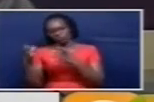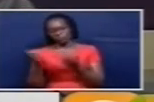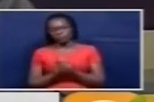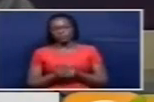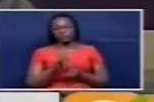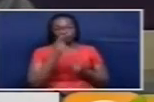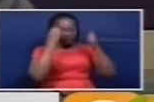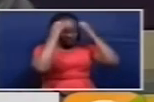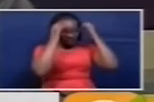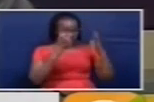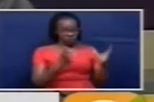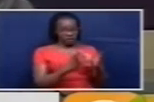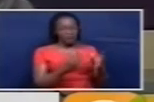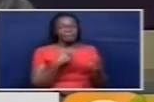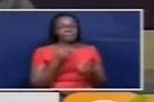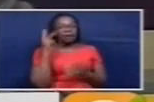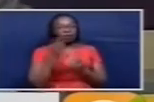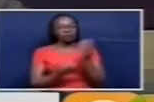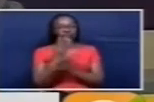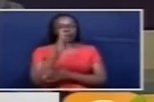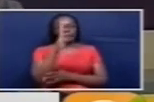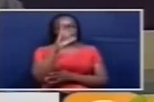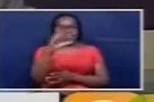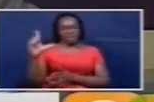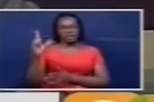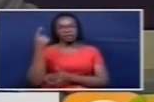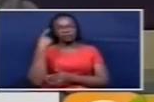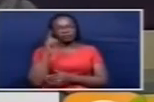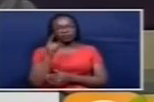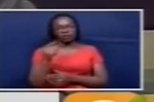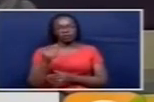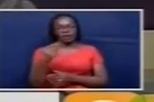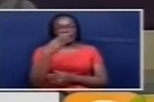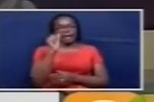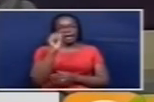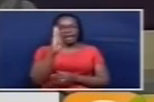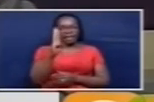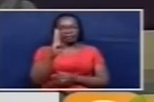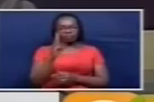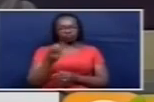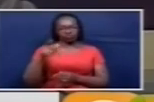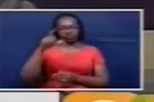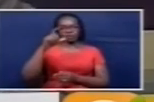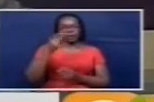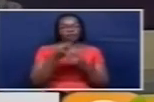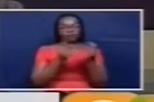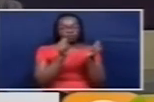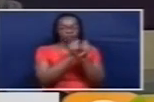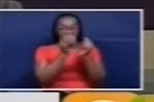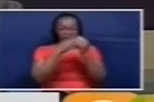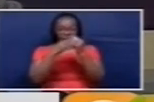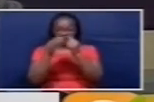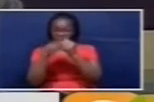in the history, I will introduce a bill for HELB increment, because from 1998, HELB has never been increased. An